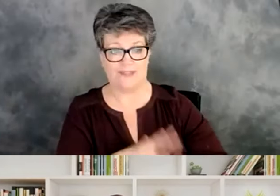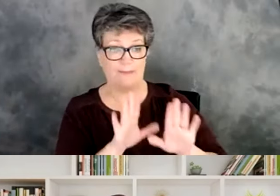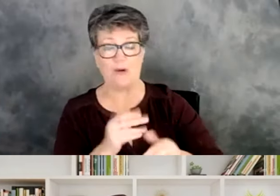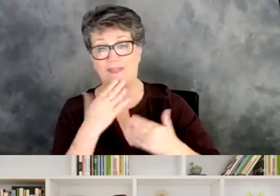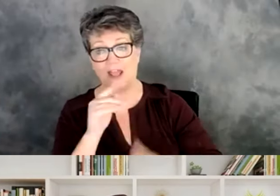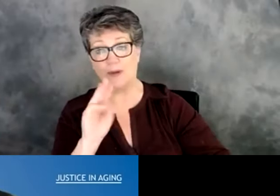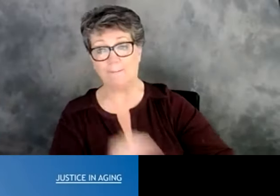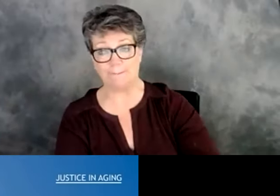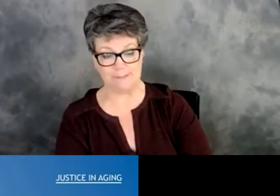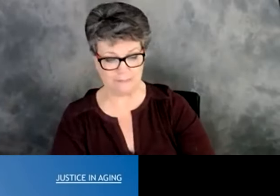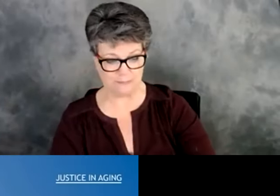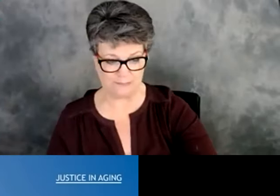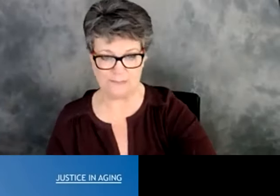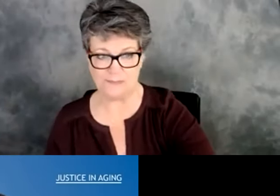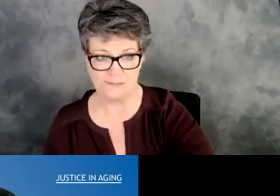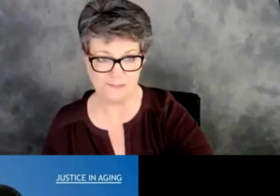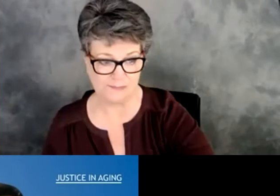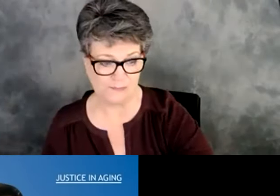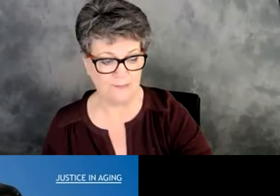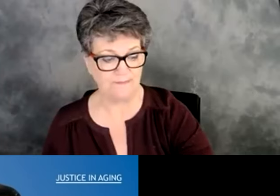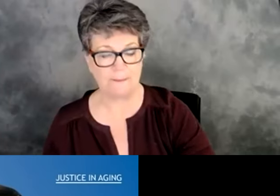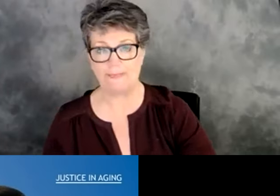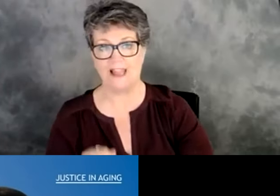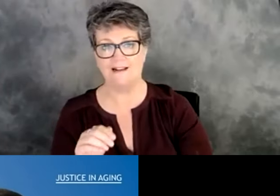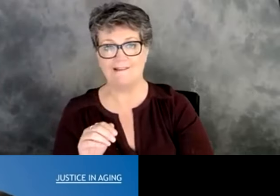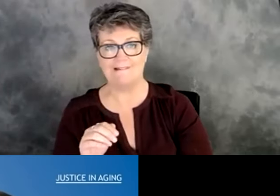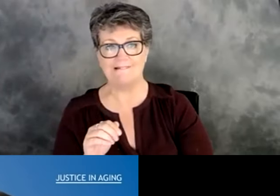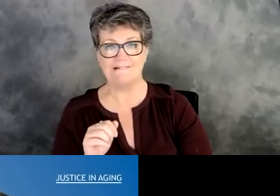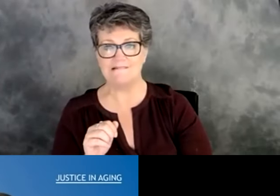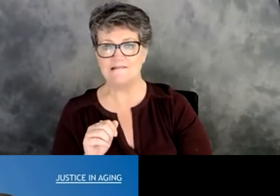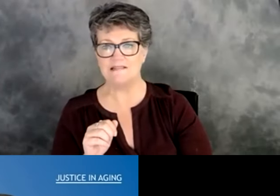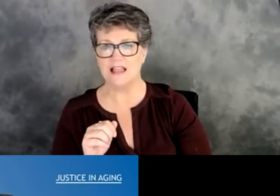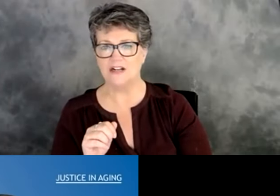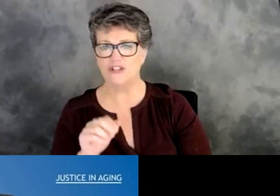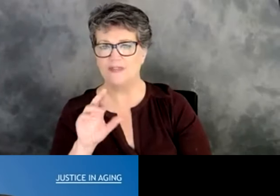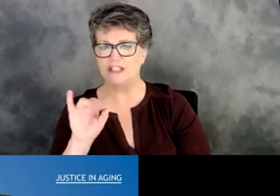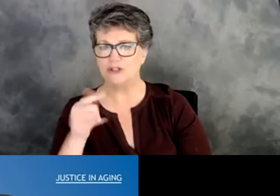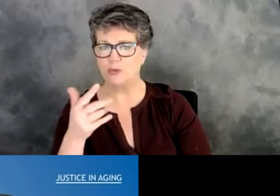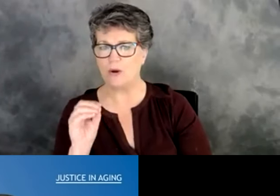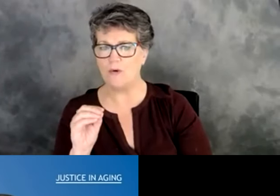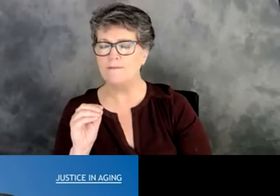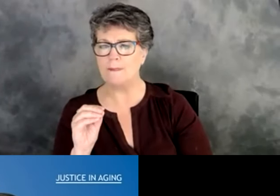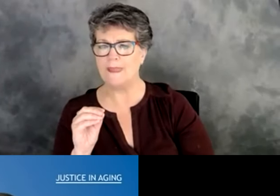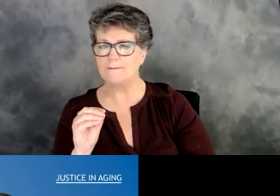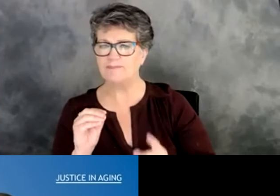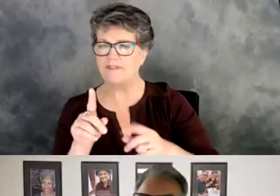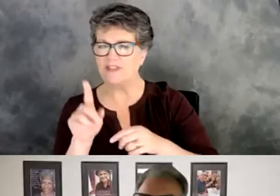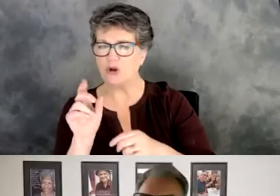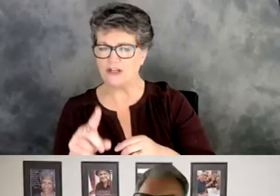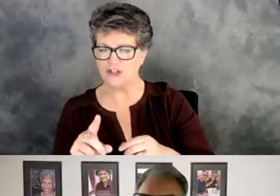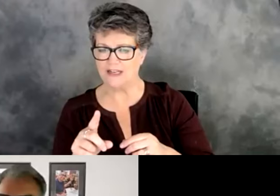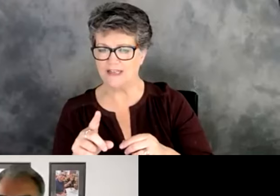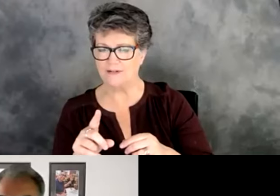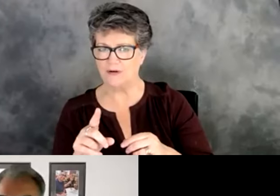Kim. Hey, Kim, I just wanted to add, this is Rigo. Just a quick question also within a further